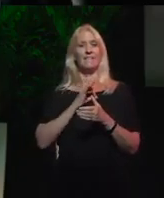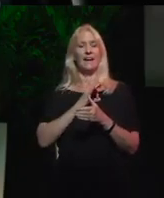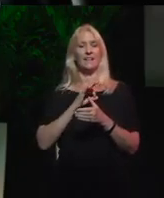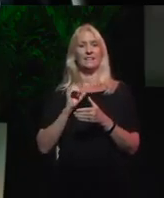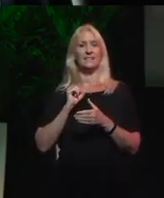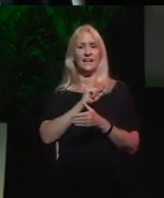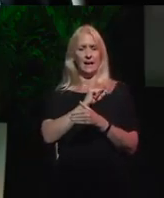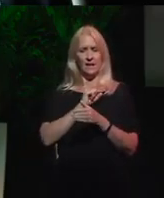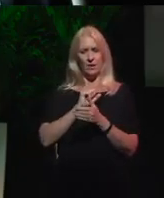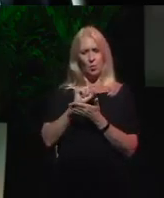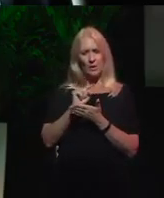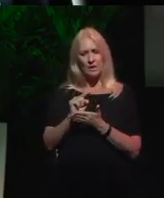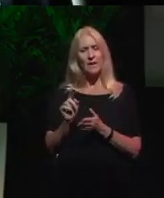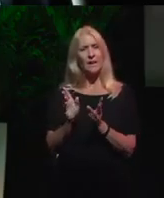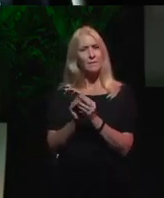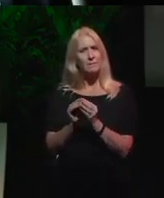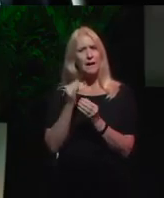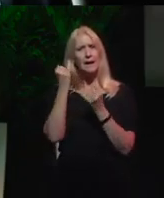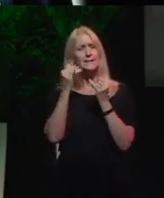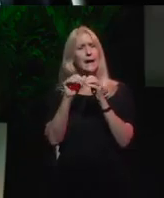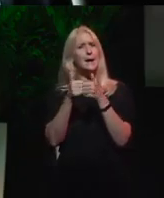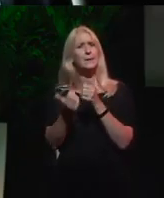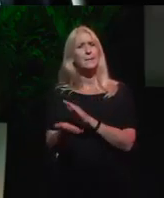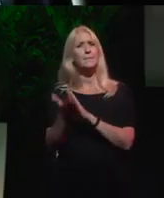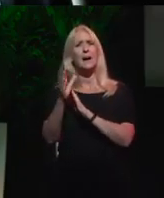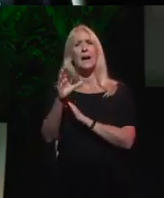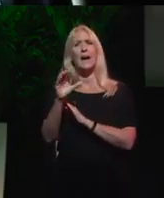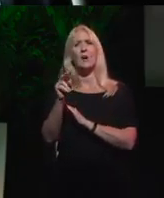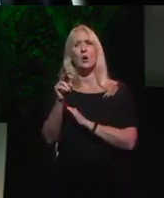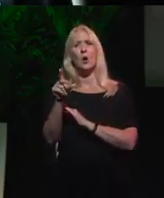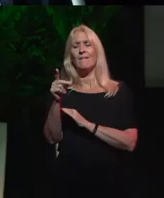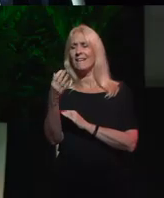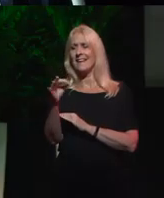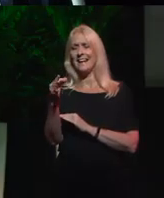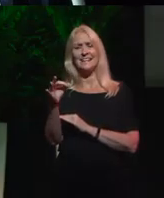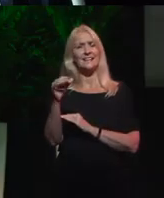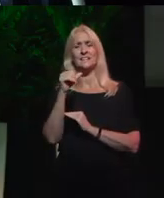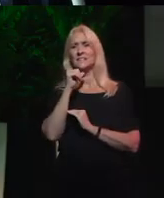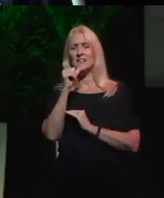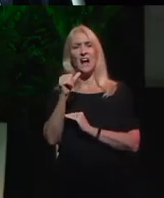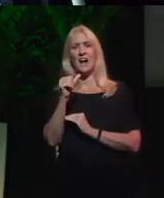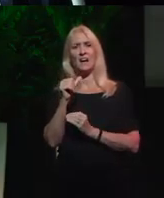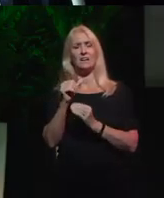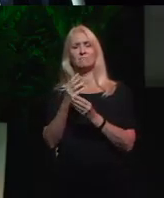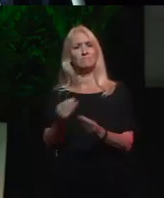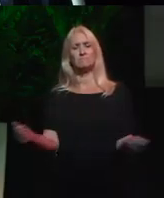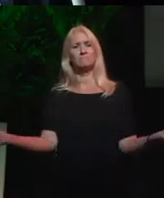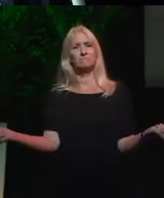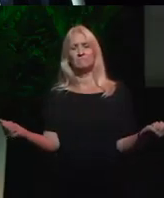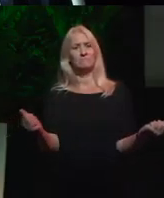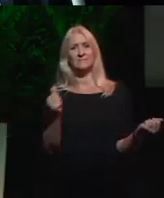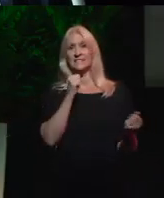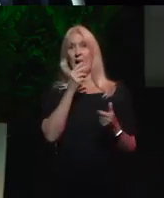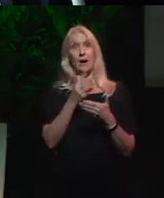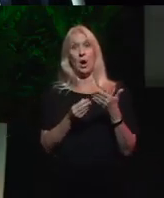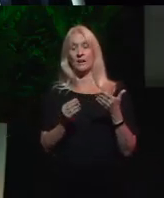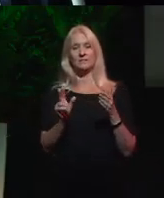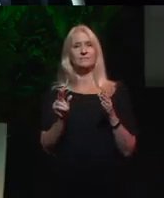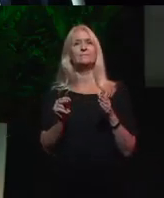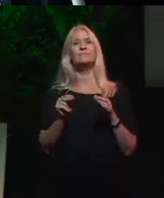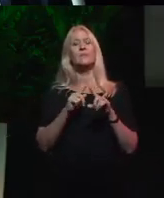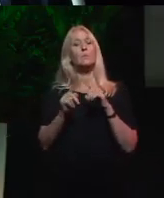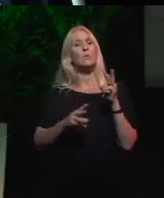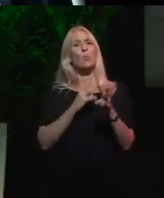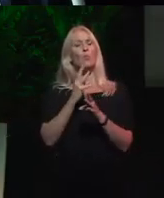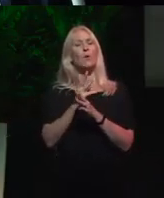through ideas about how we might approach a world where COVID-19 is not subsiding or magically disappearing, and a